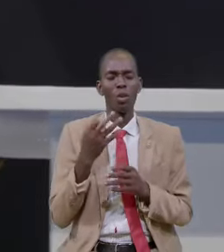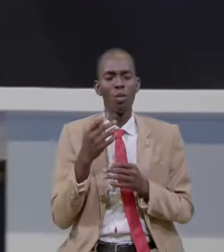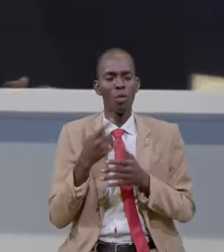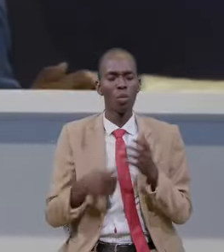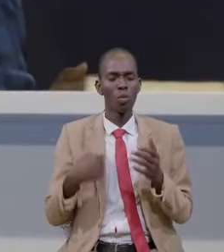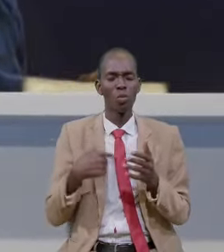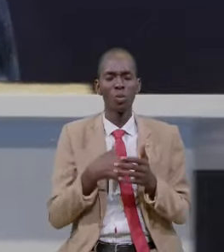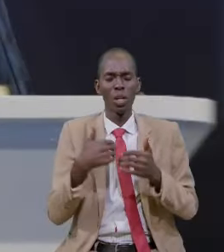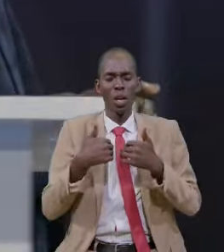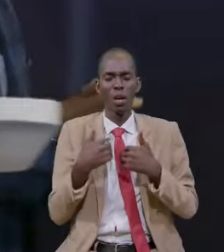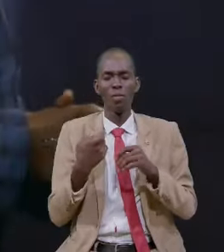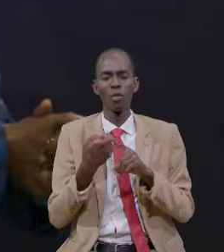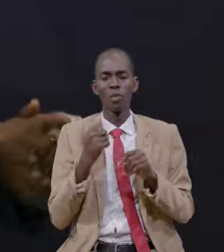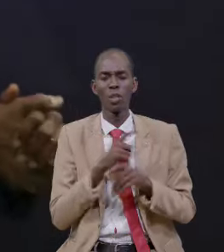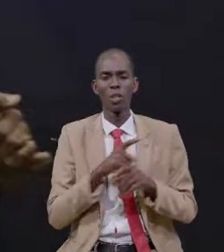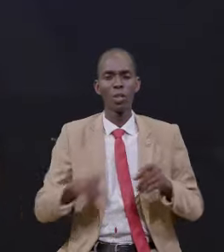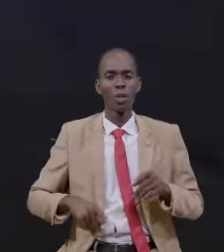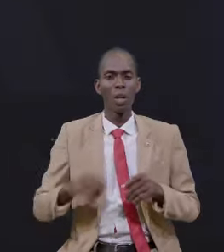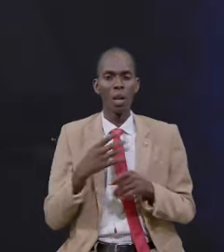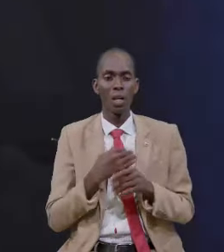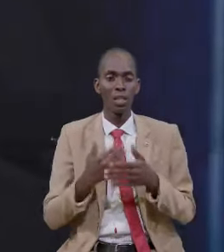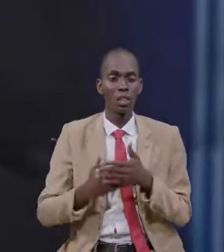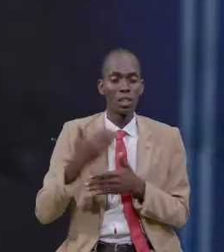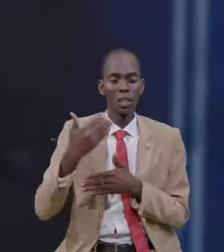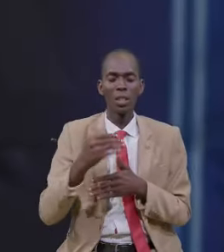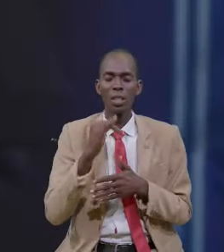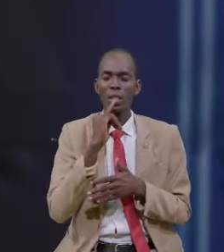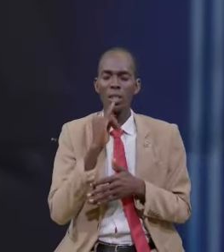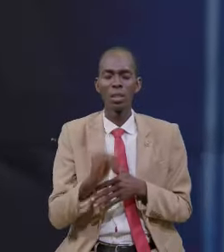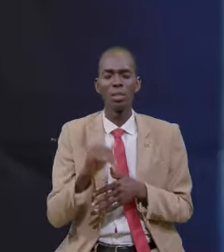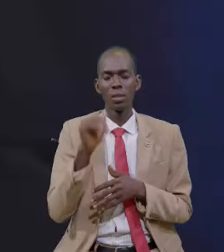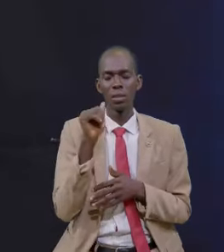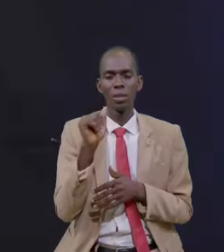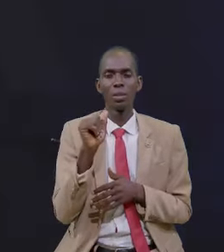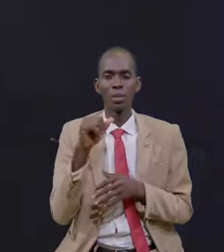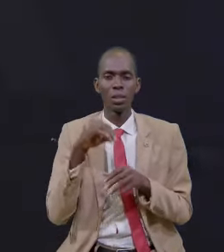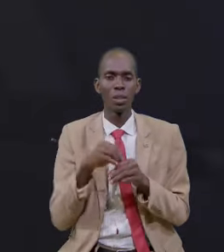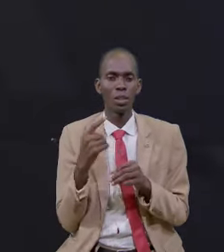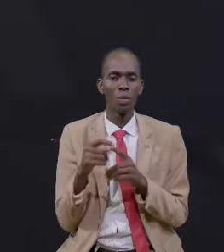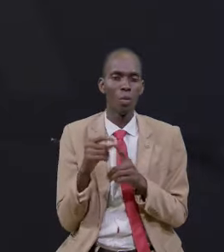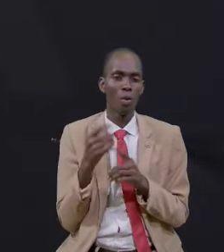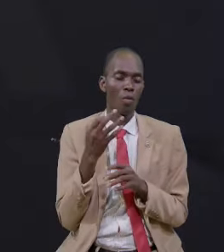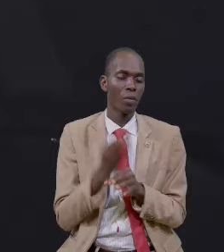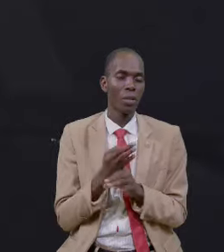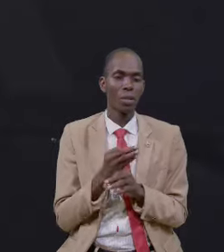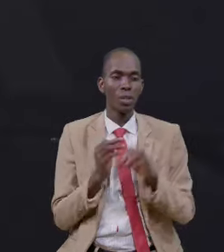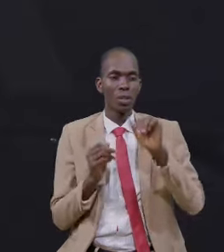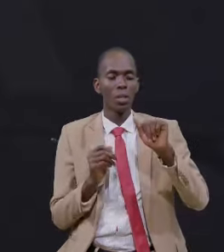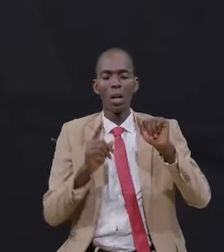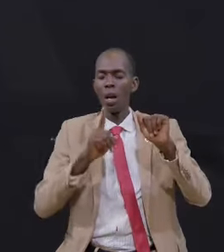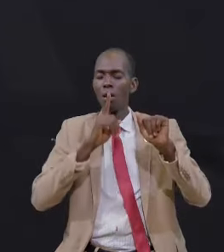next word, the next letter there is A in faith. And it is assurance